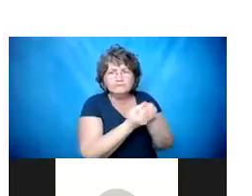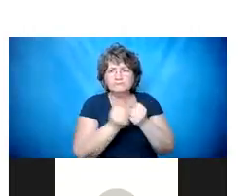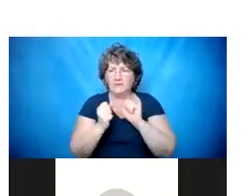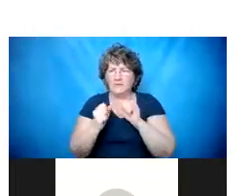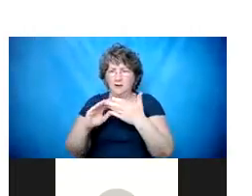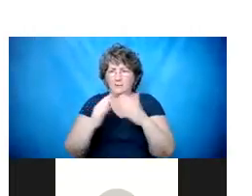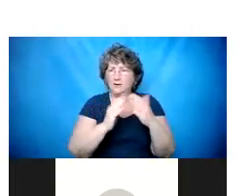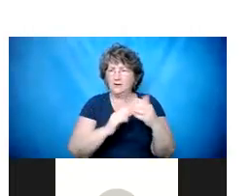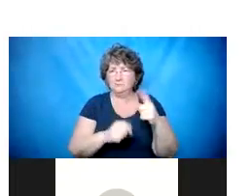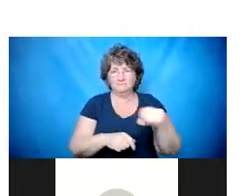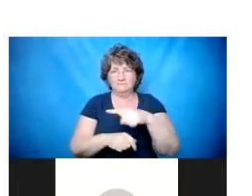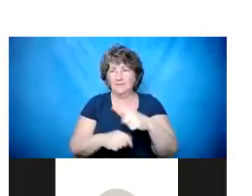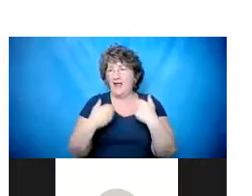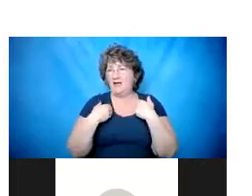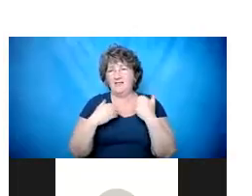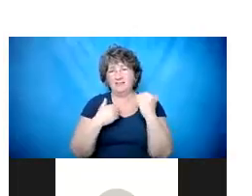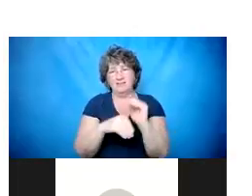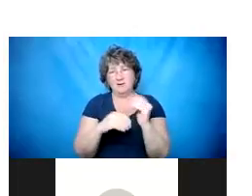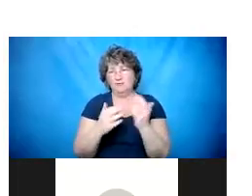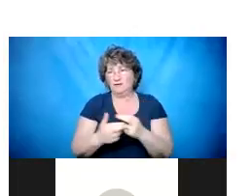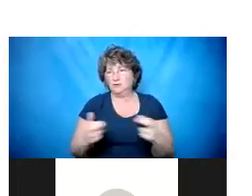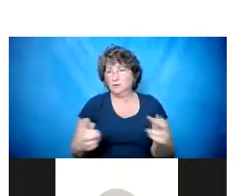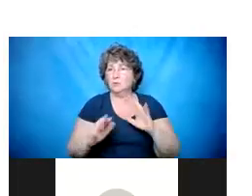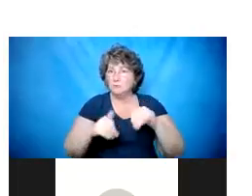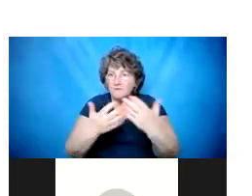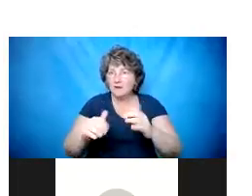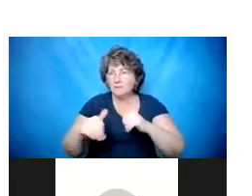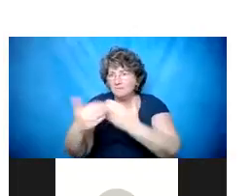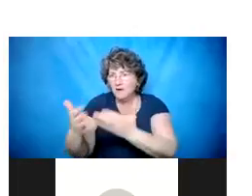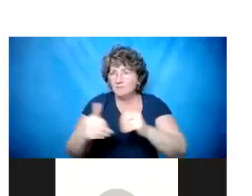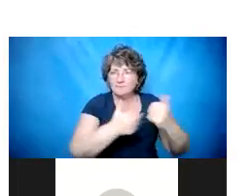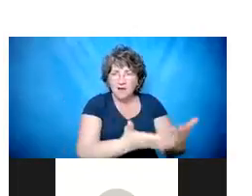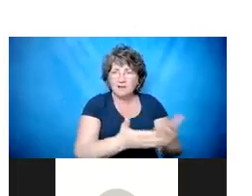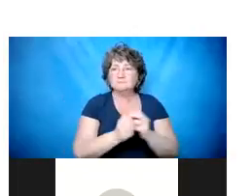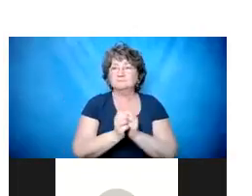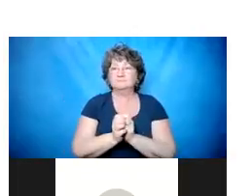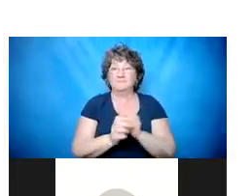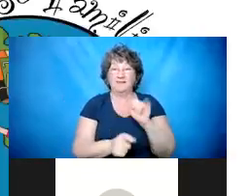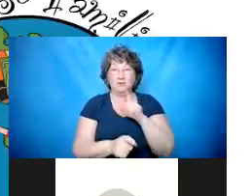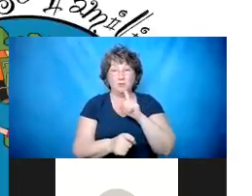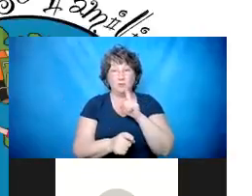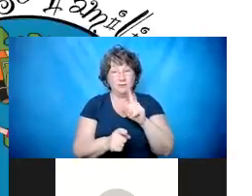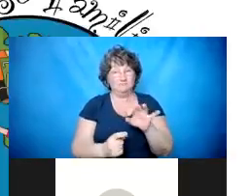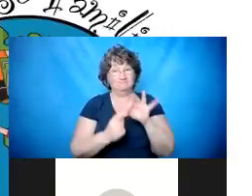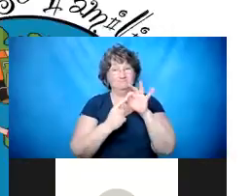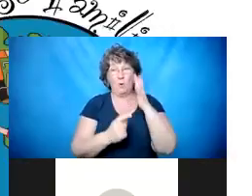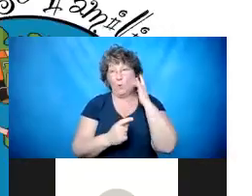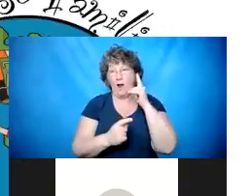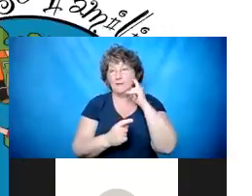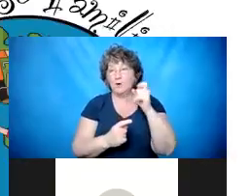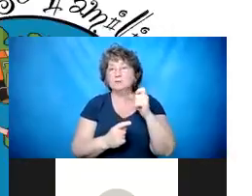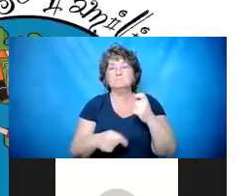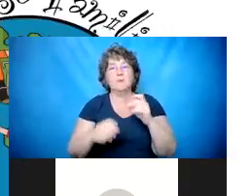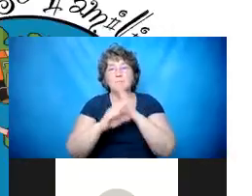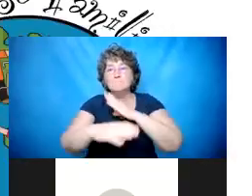resources. And what makes Congreso Familiar unique is everything is in their language. There are no barriers,